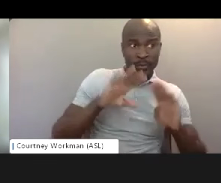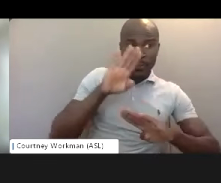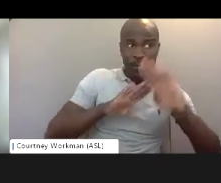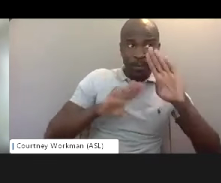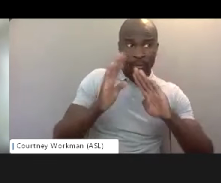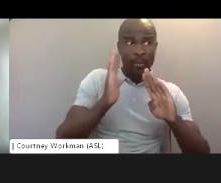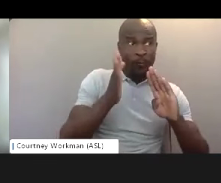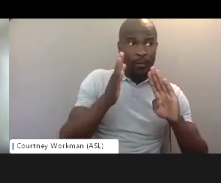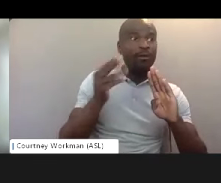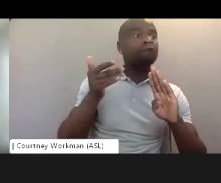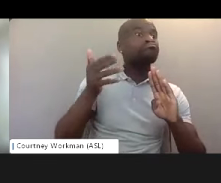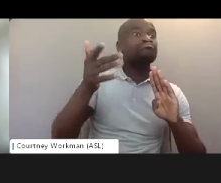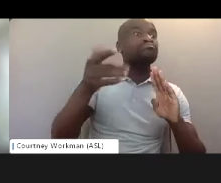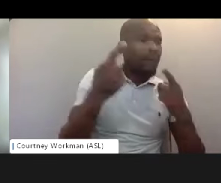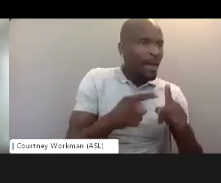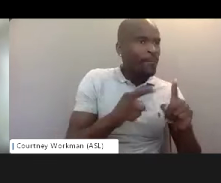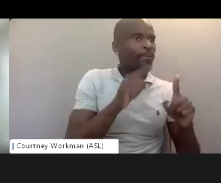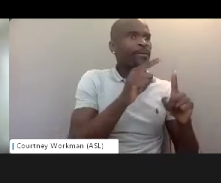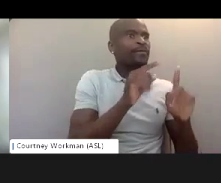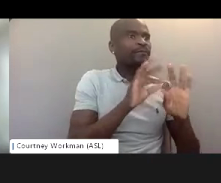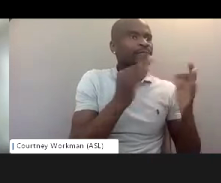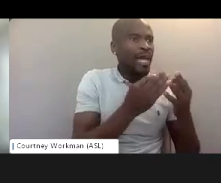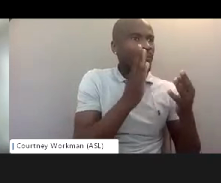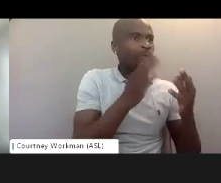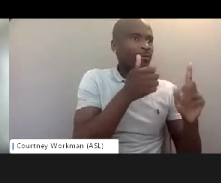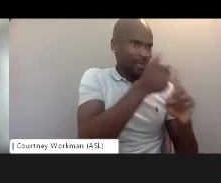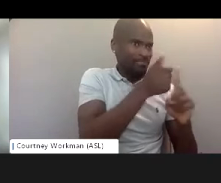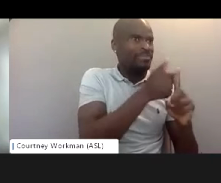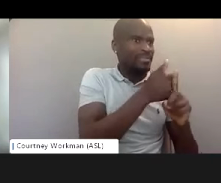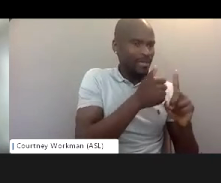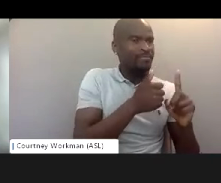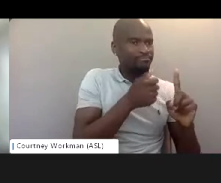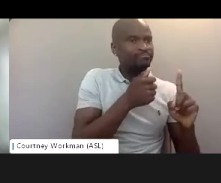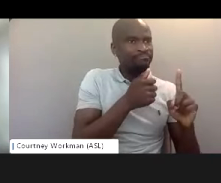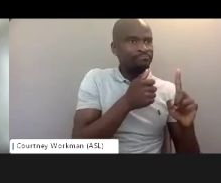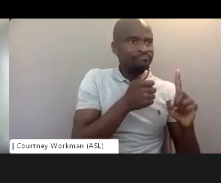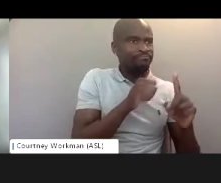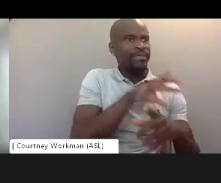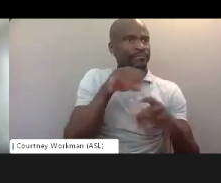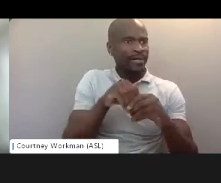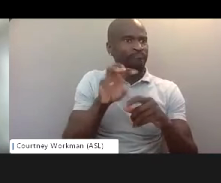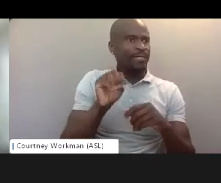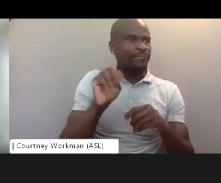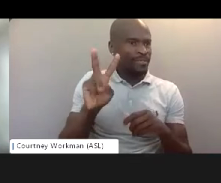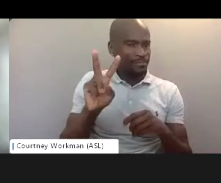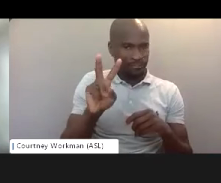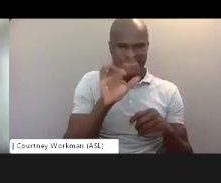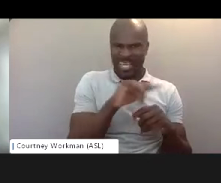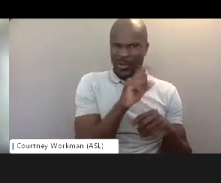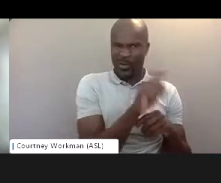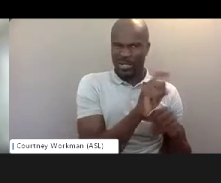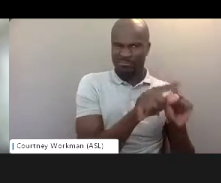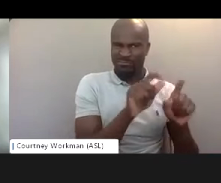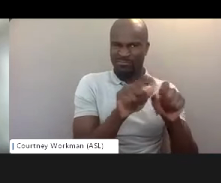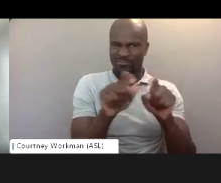of another mass shooting or another mass violence incident. This first bar on the top is our national levels. So this was